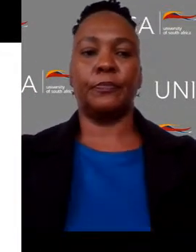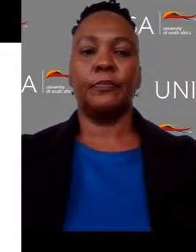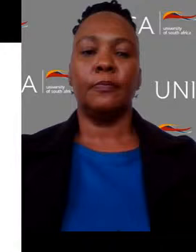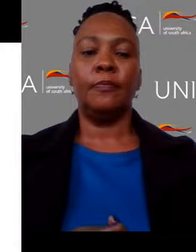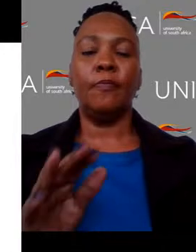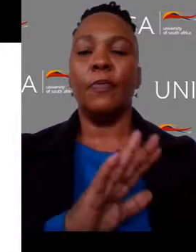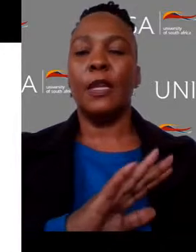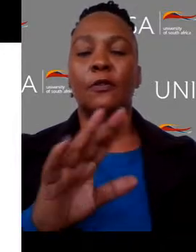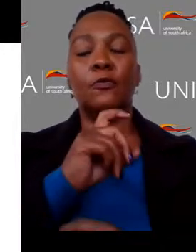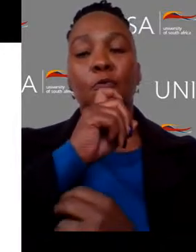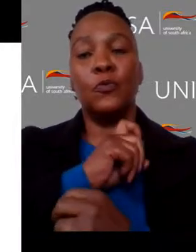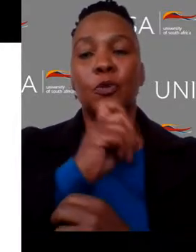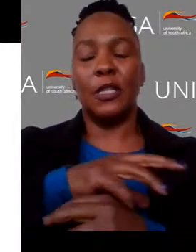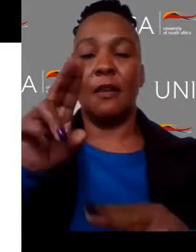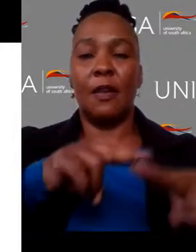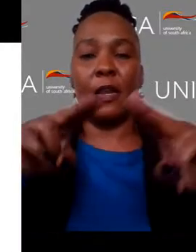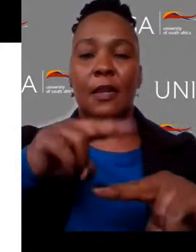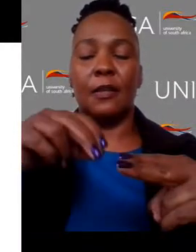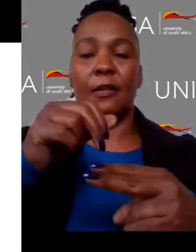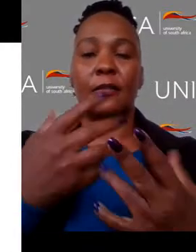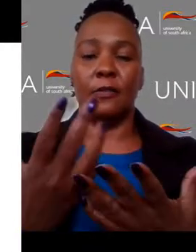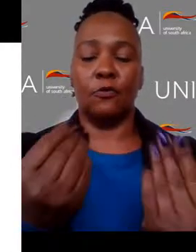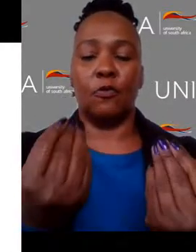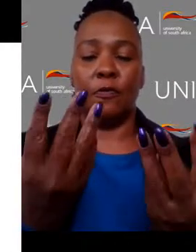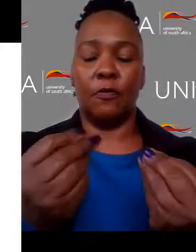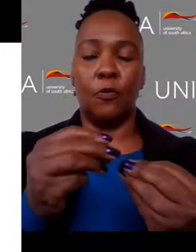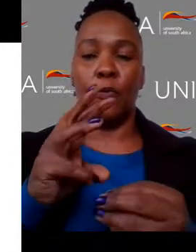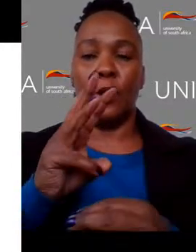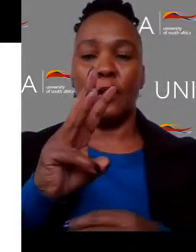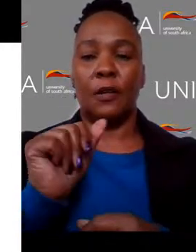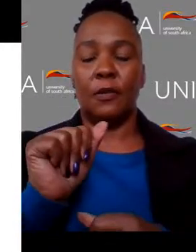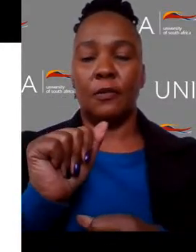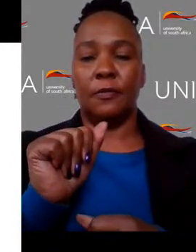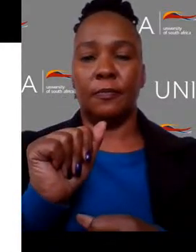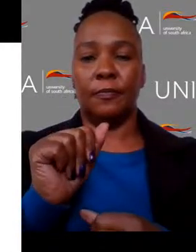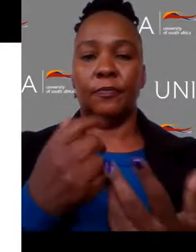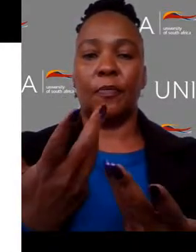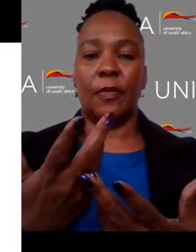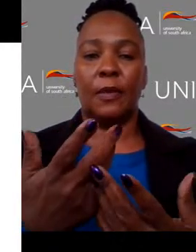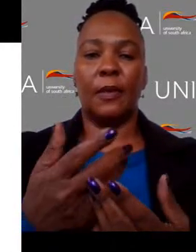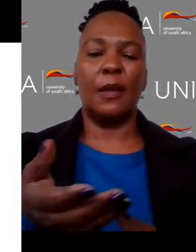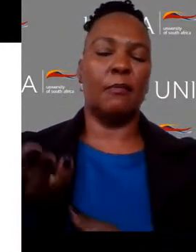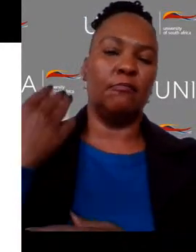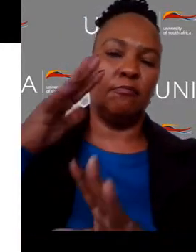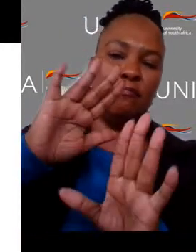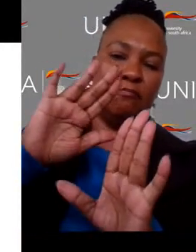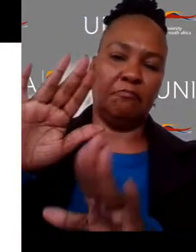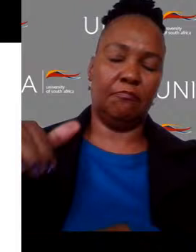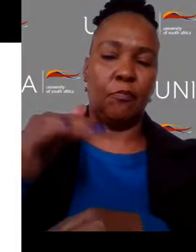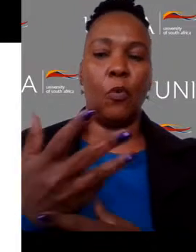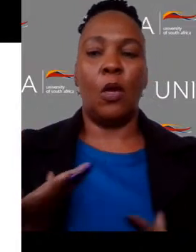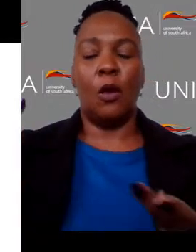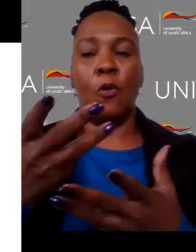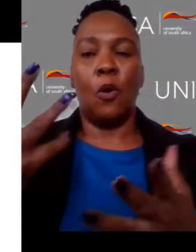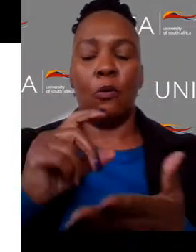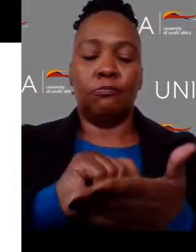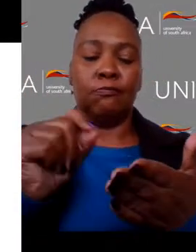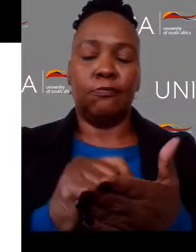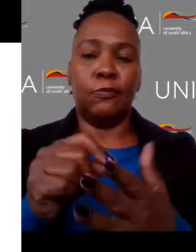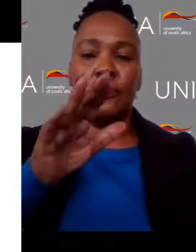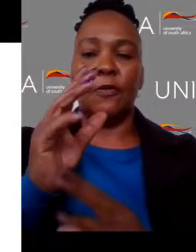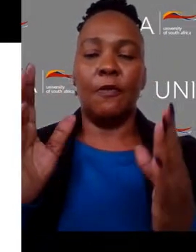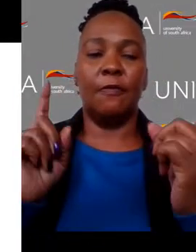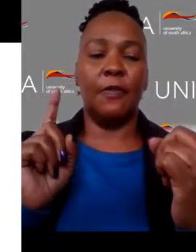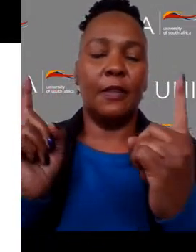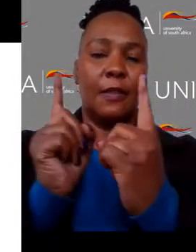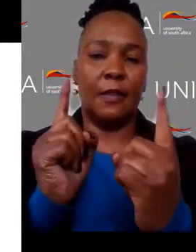Not using the invigilation software. Gone are the days where we are in a face-to-face environment, and UNISA is a